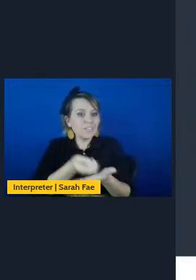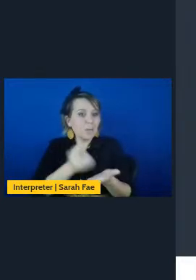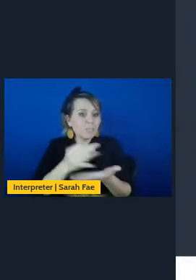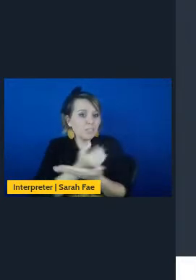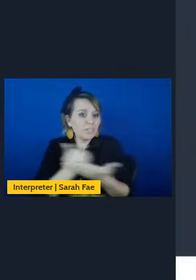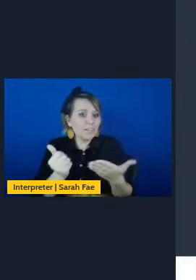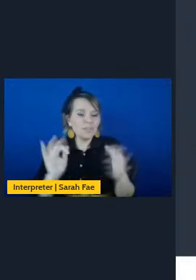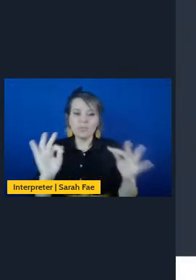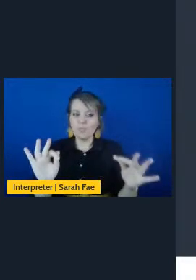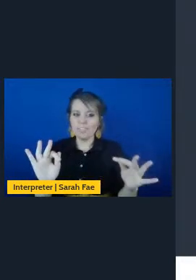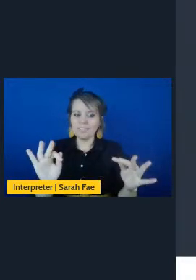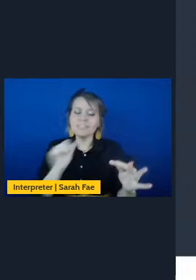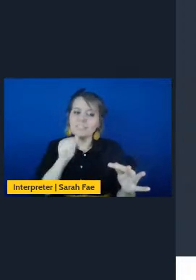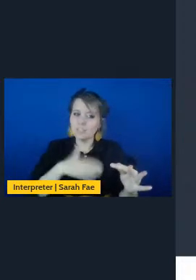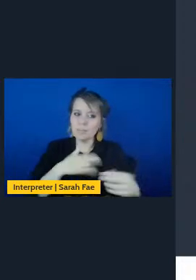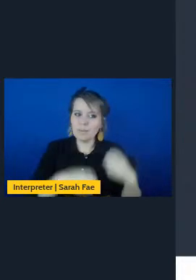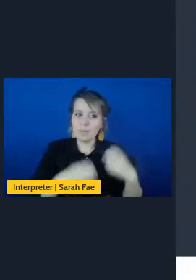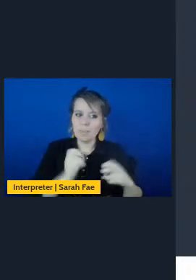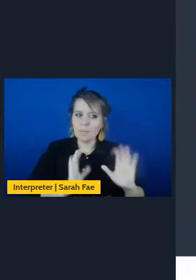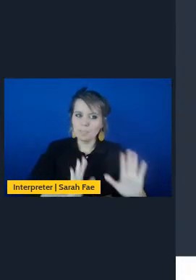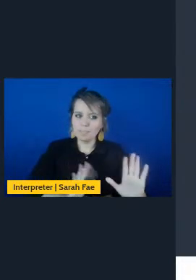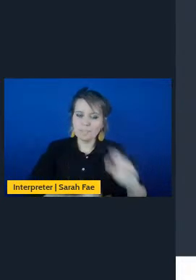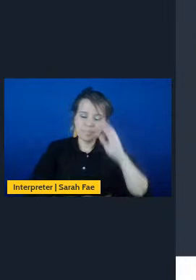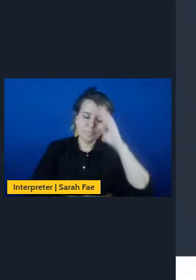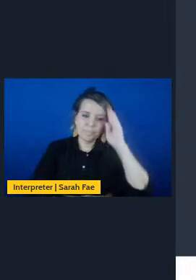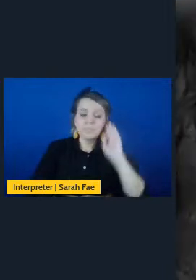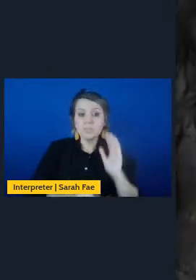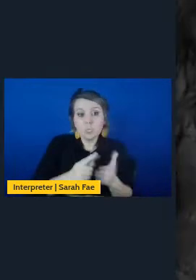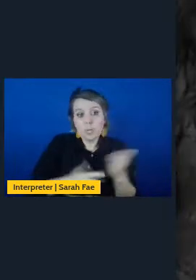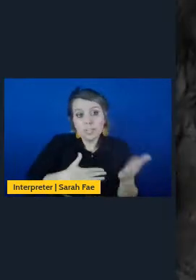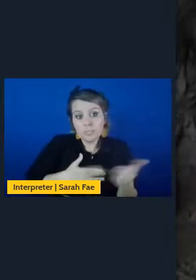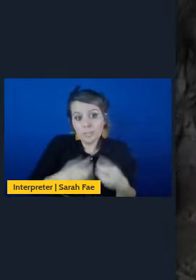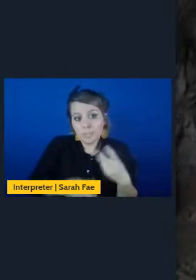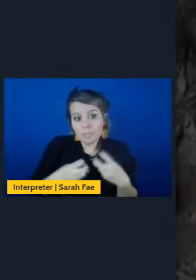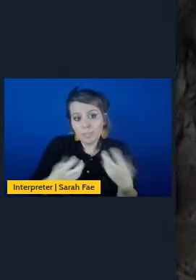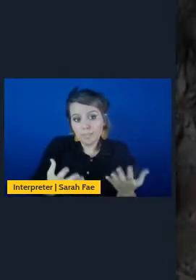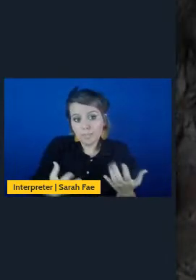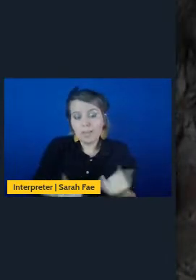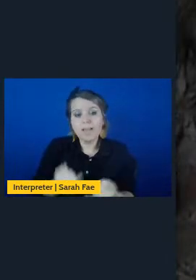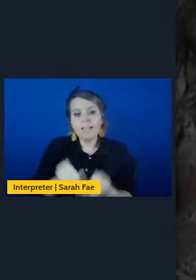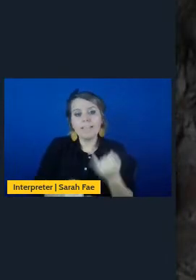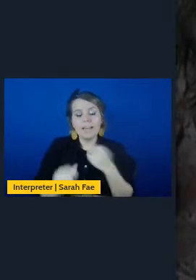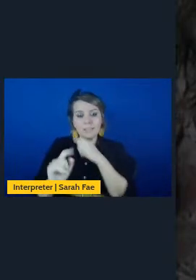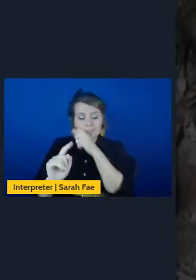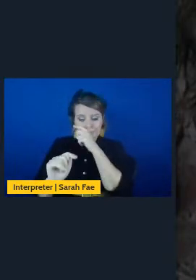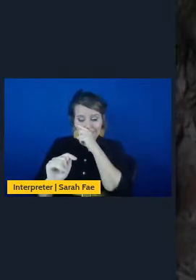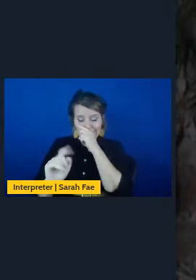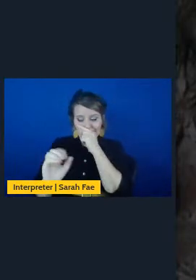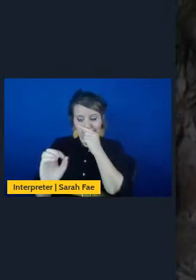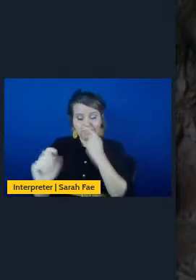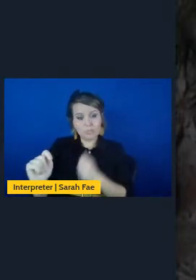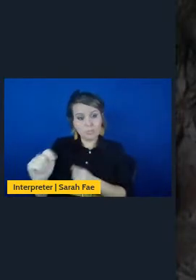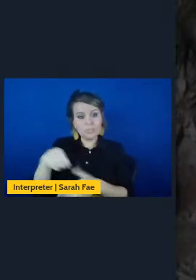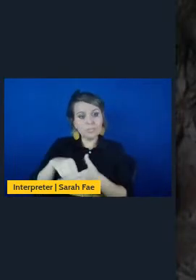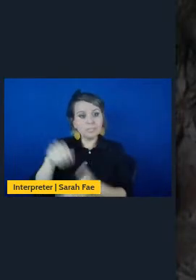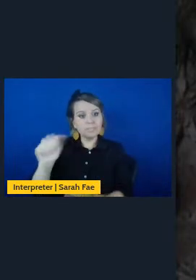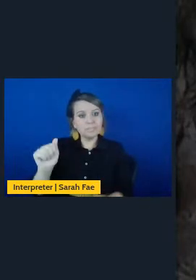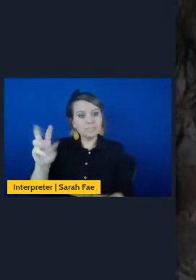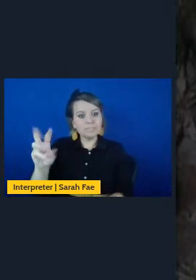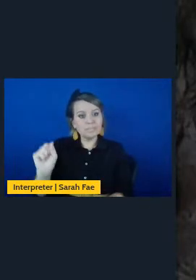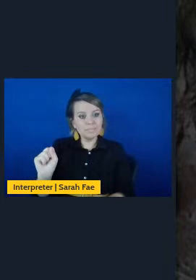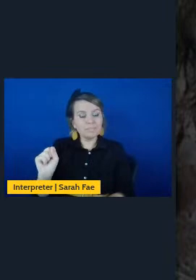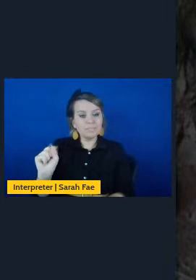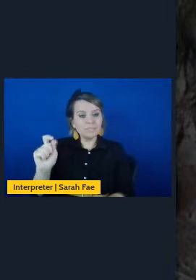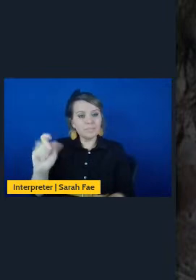great. That's not my problem. But what is? Now, last toot in AWS.com largely just